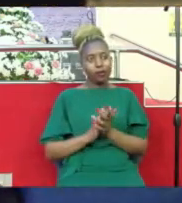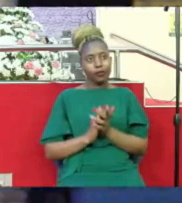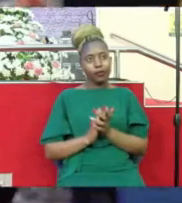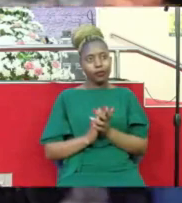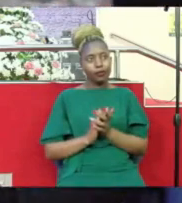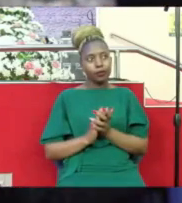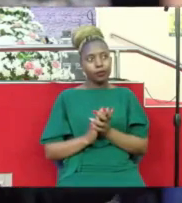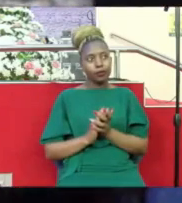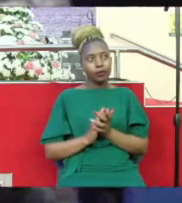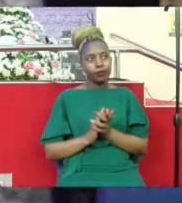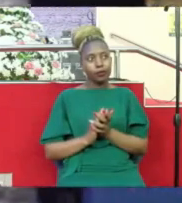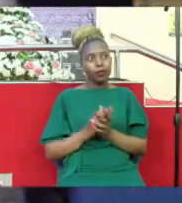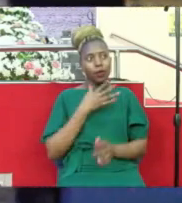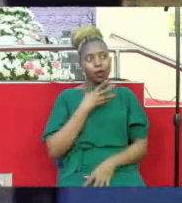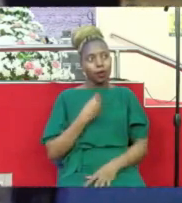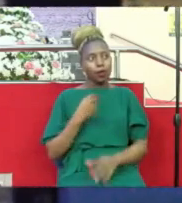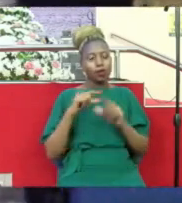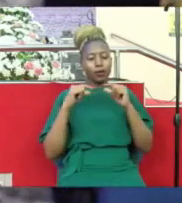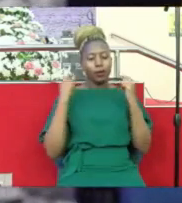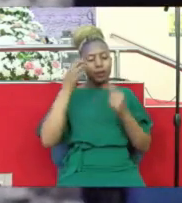What Pastor David didn't know,